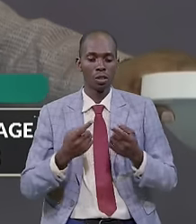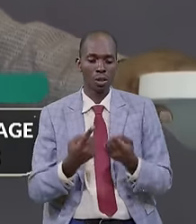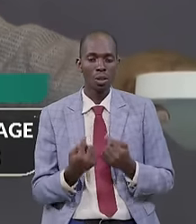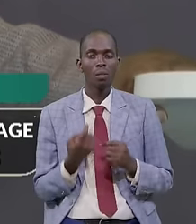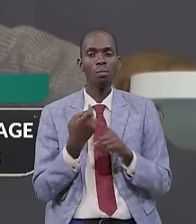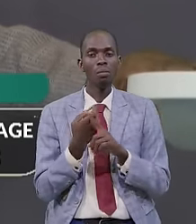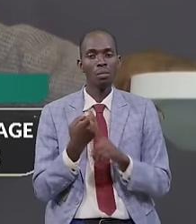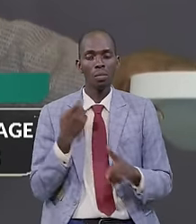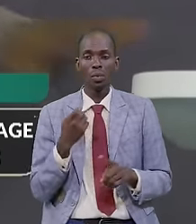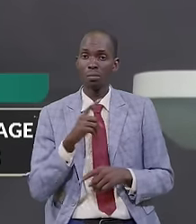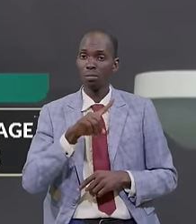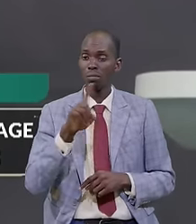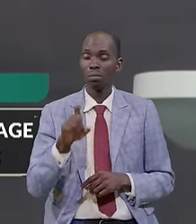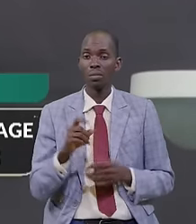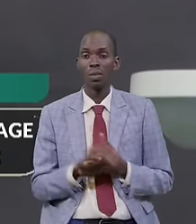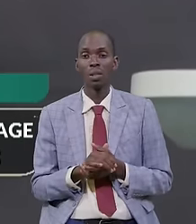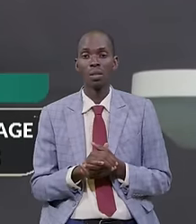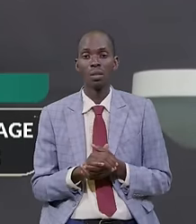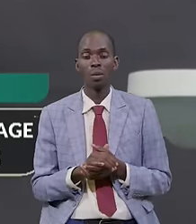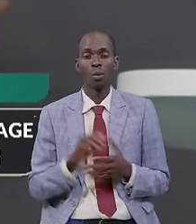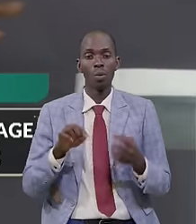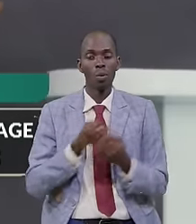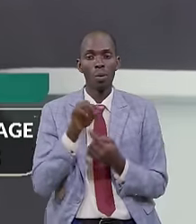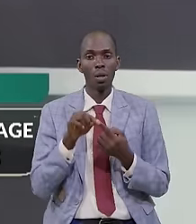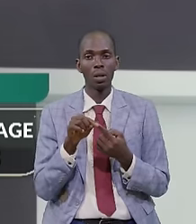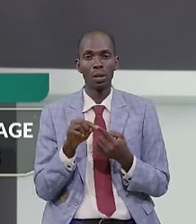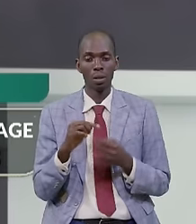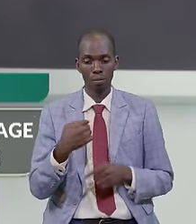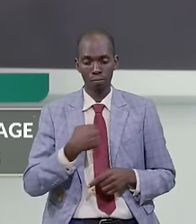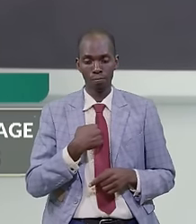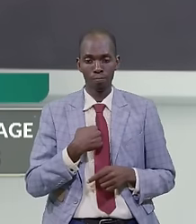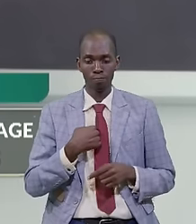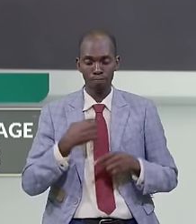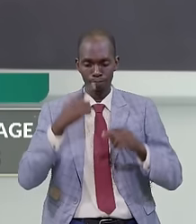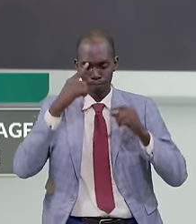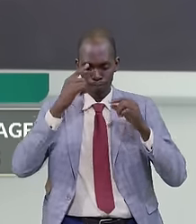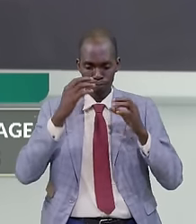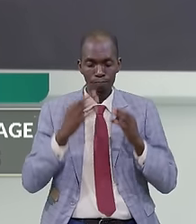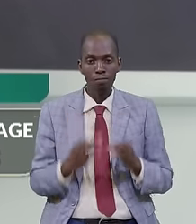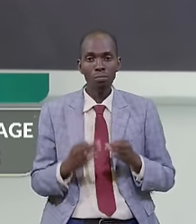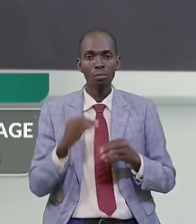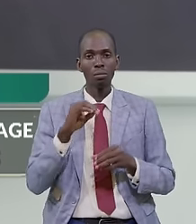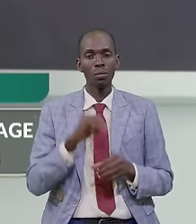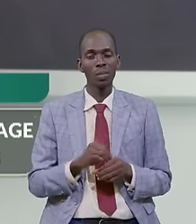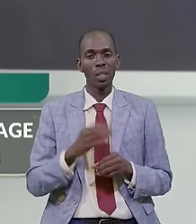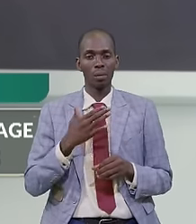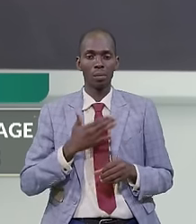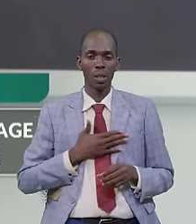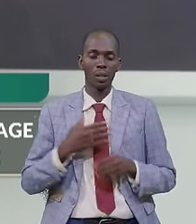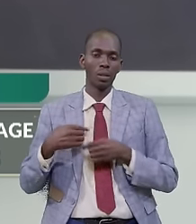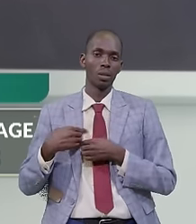where it begins? When I purpose in my